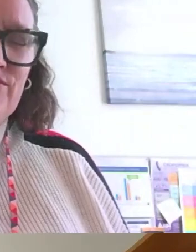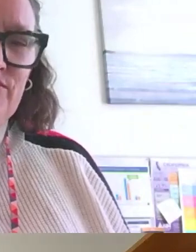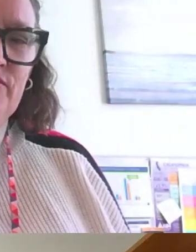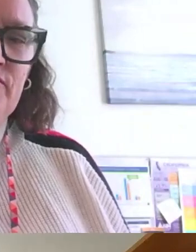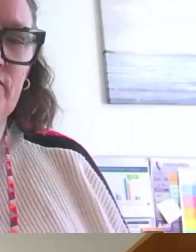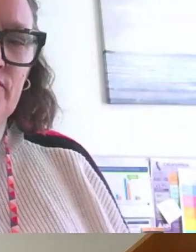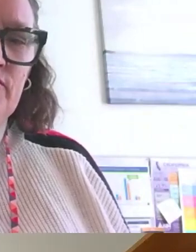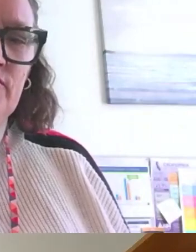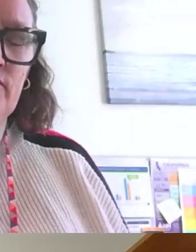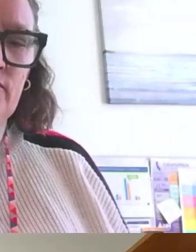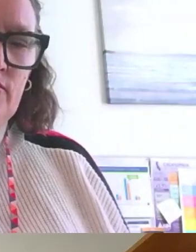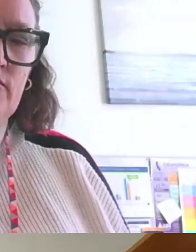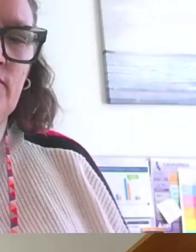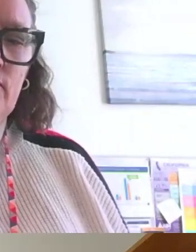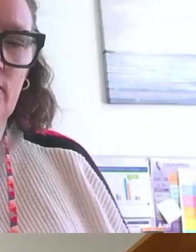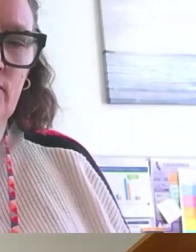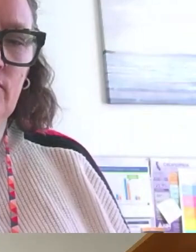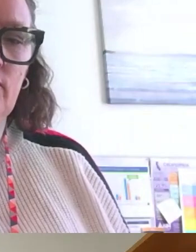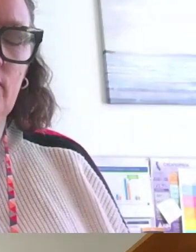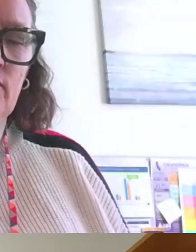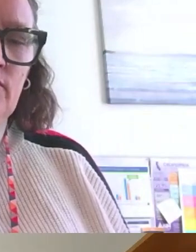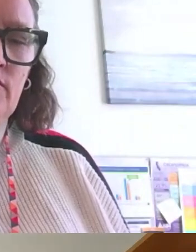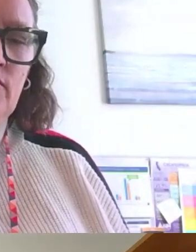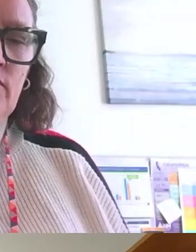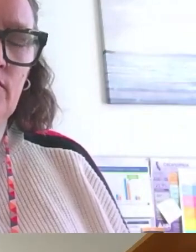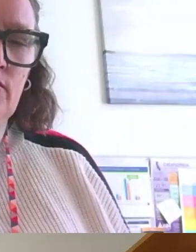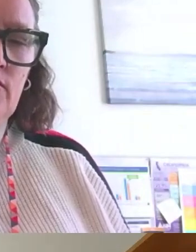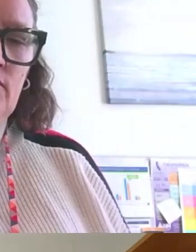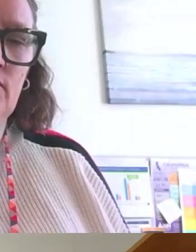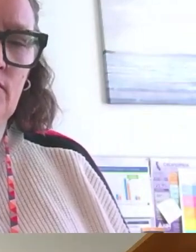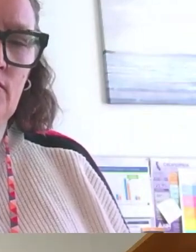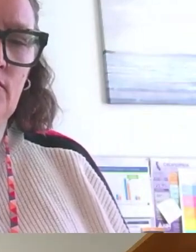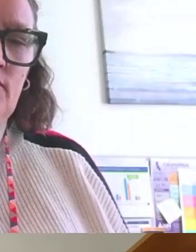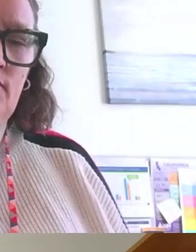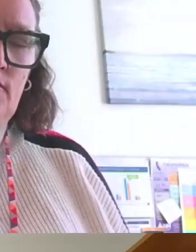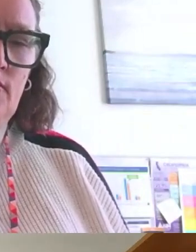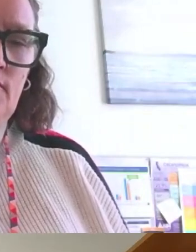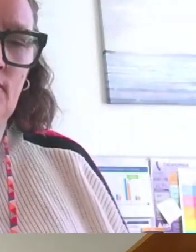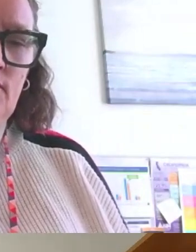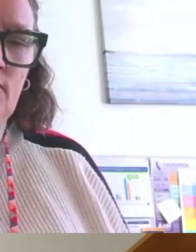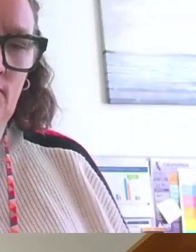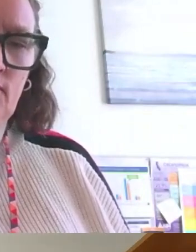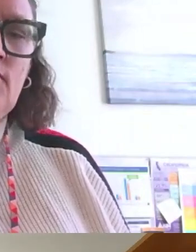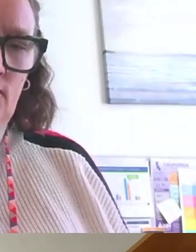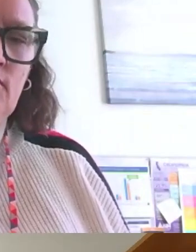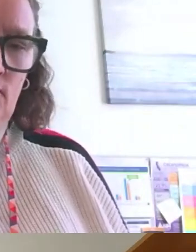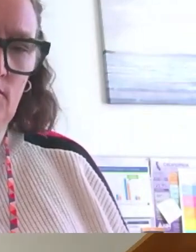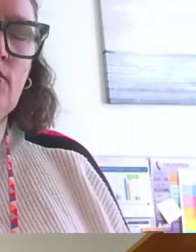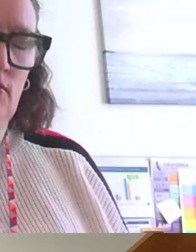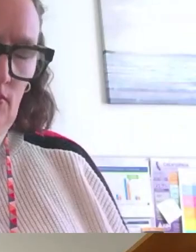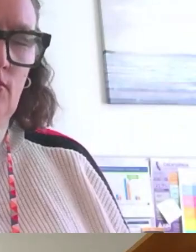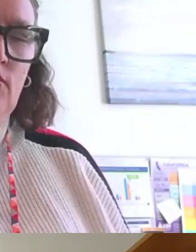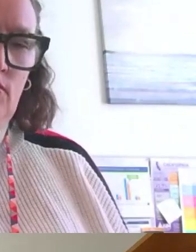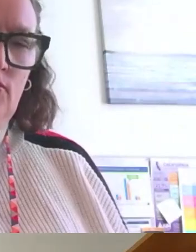and skilled nursing facilities, and how the model has really been a medical model rather than a social